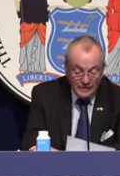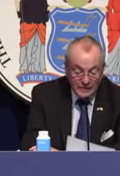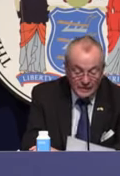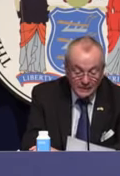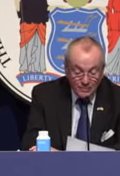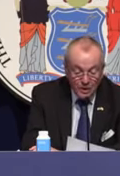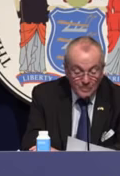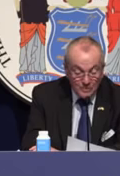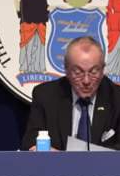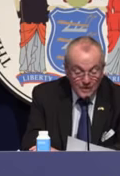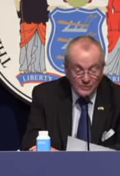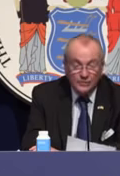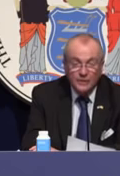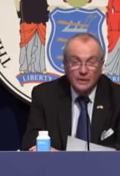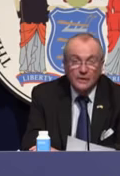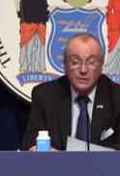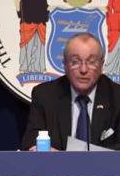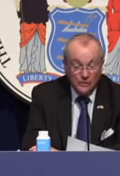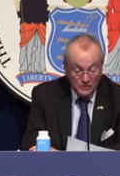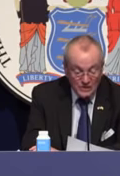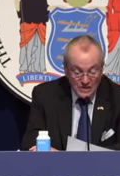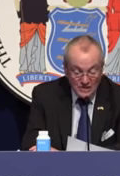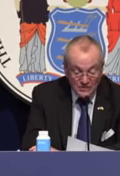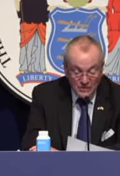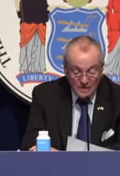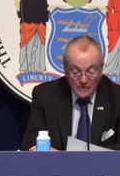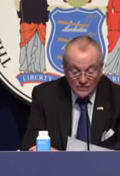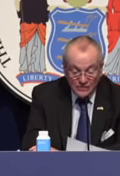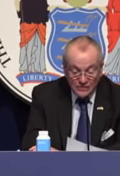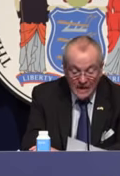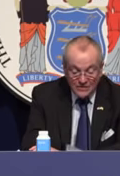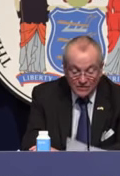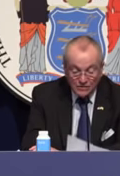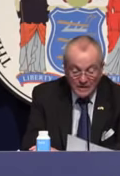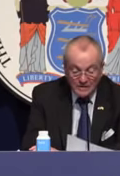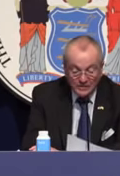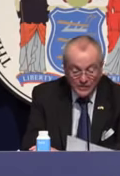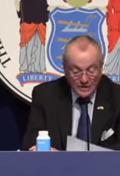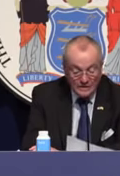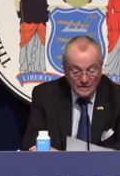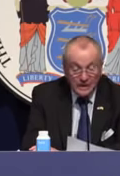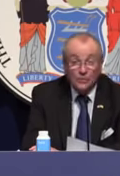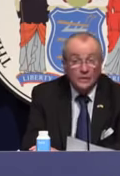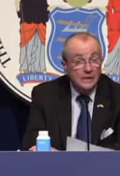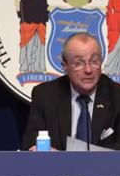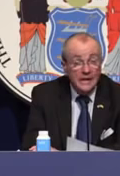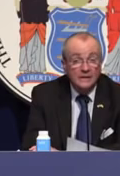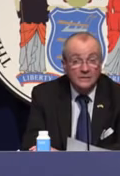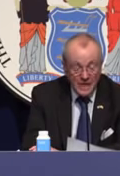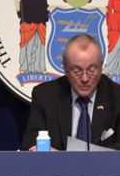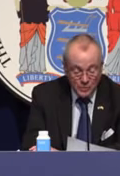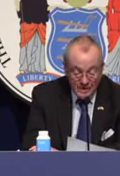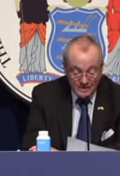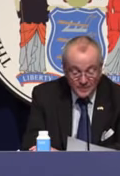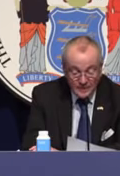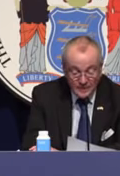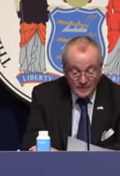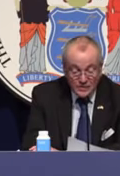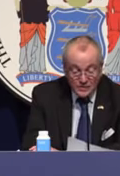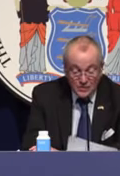announce that at the Department of Corrections, universal testing for inmates and staff is expected to start as early as the end of next